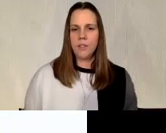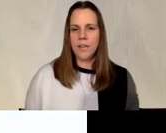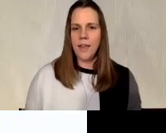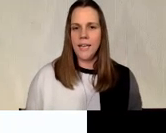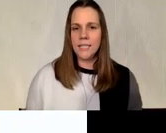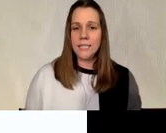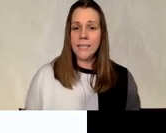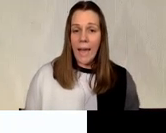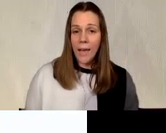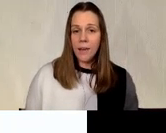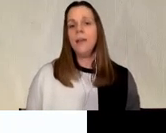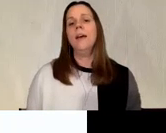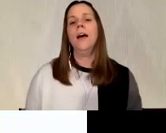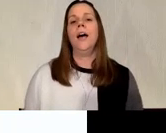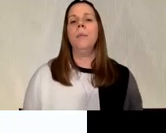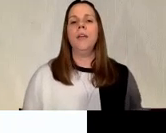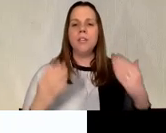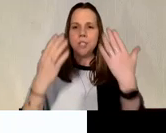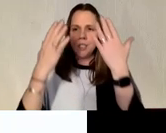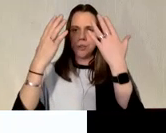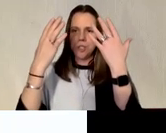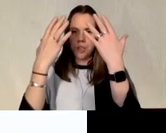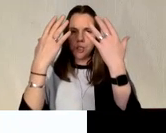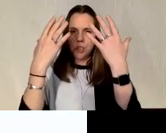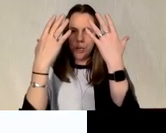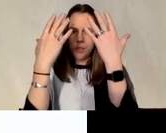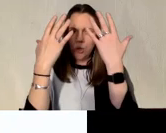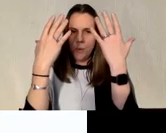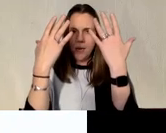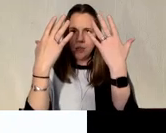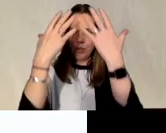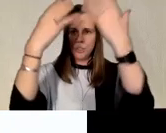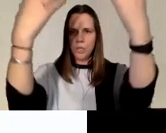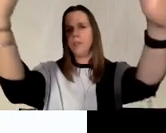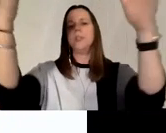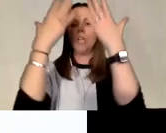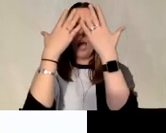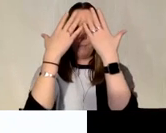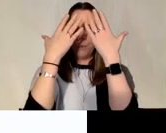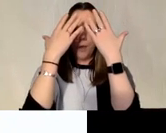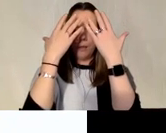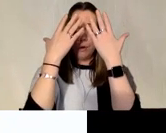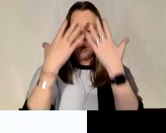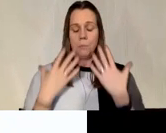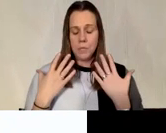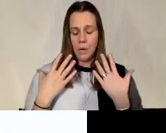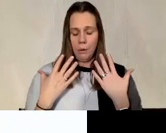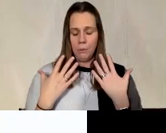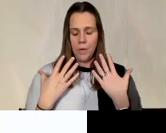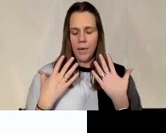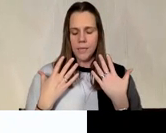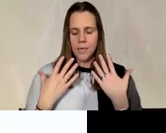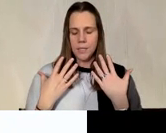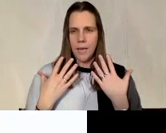The other side of that is sad. And this is going to start, these open hands are going to start at the top, and they're going to come